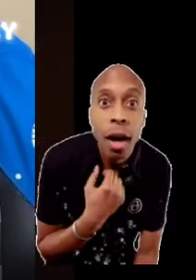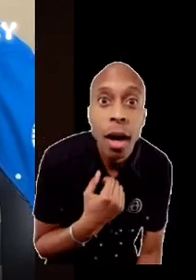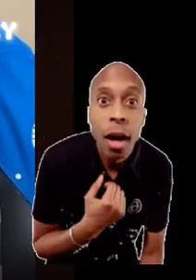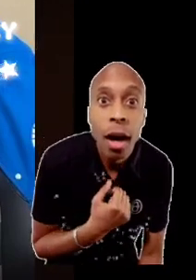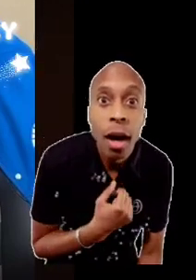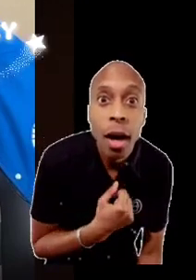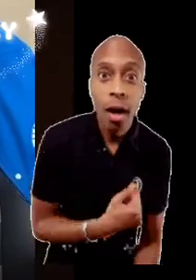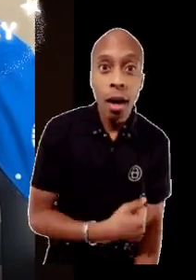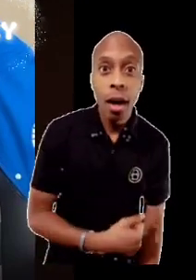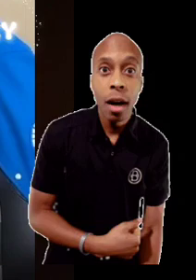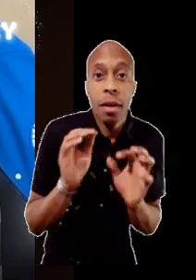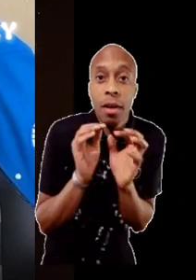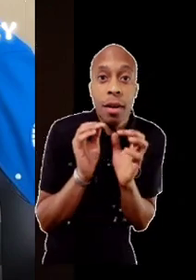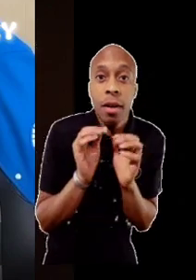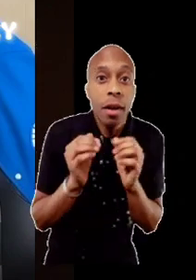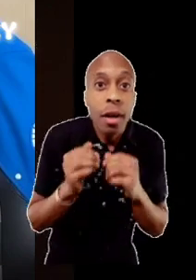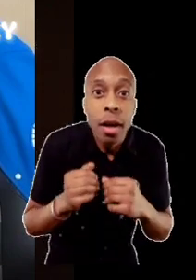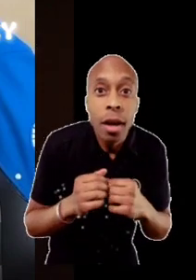back, Lord.